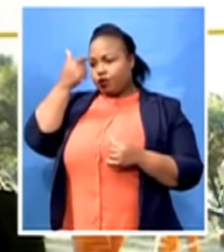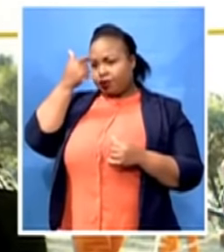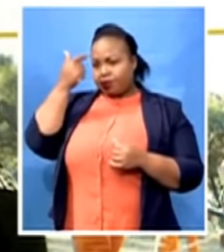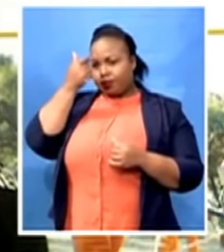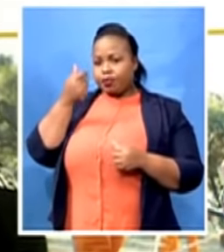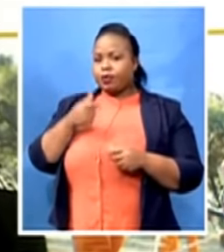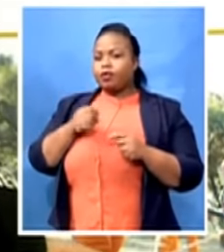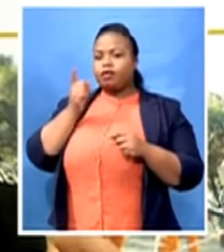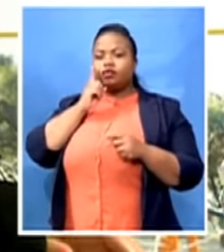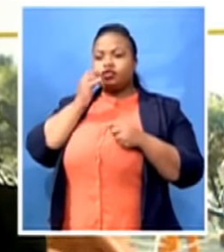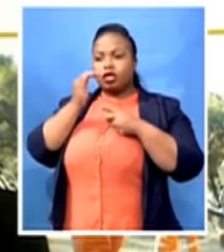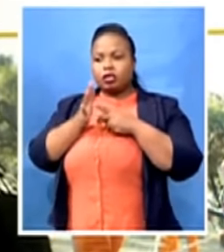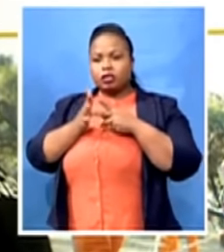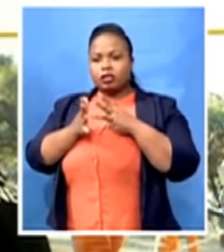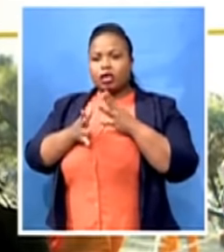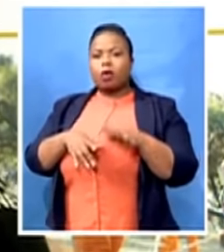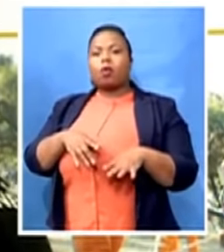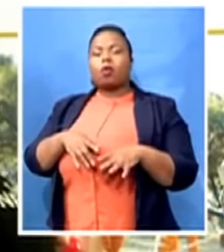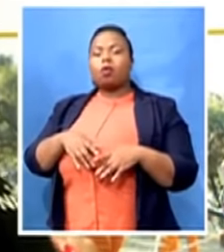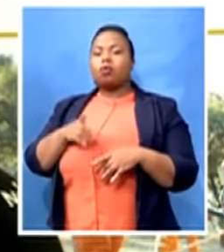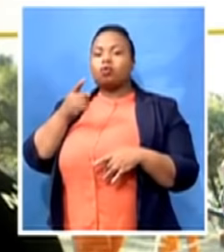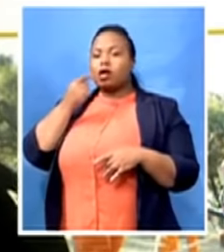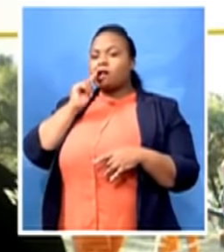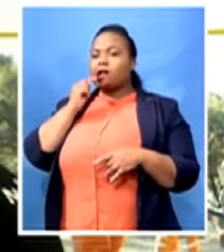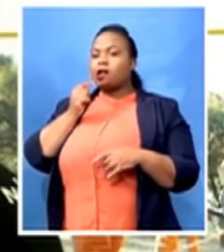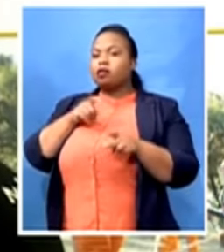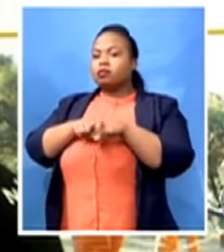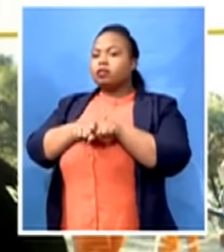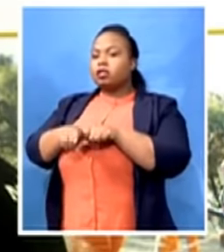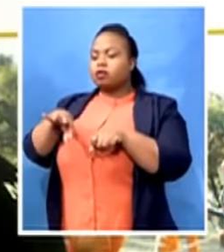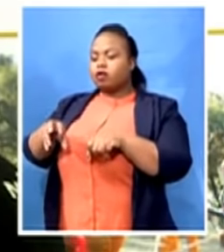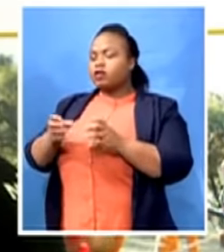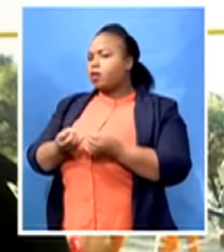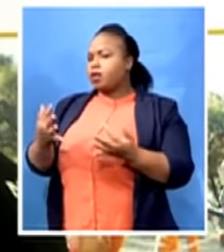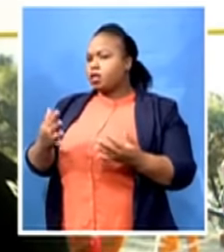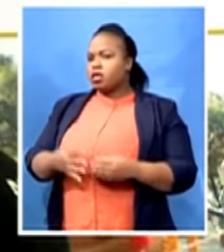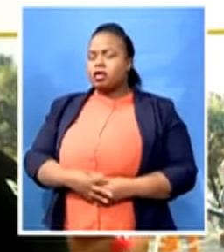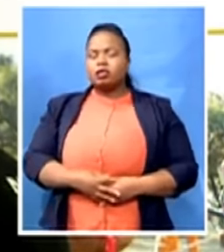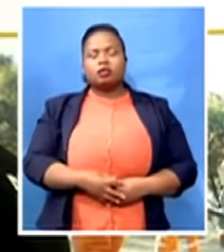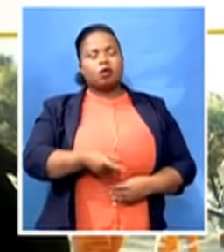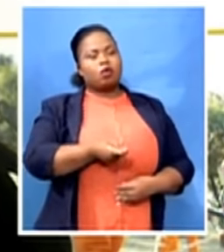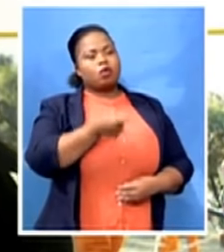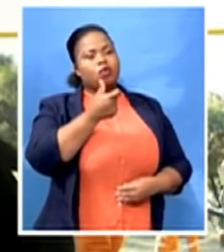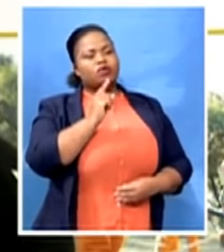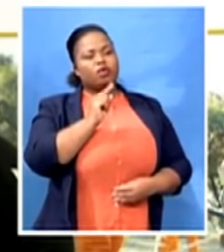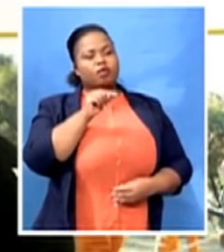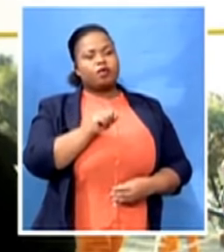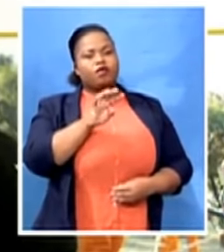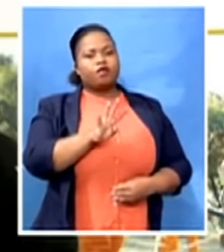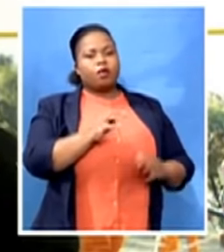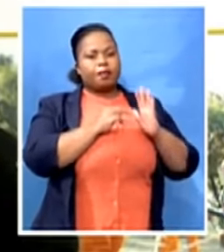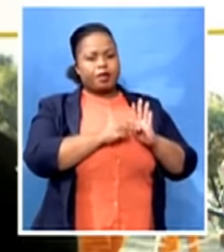than we are close to 1.4 million. In fact, it's 1.3 million that has been